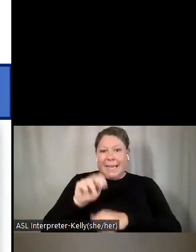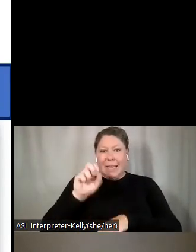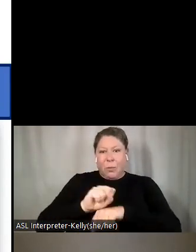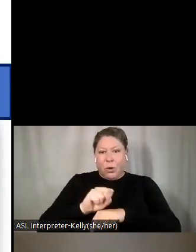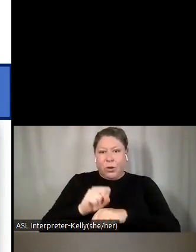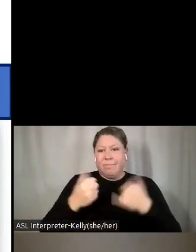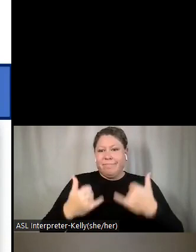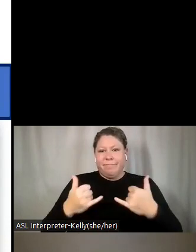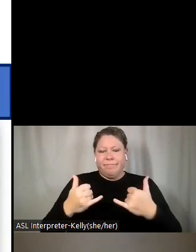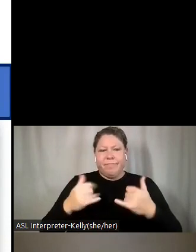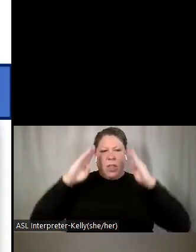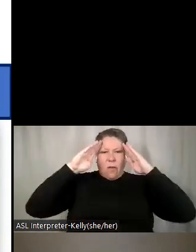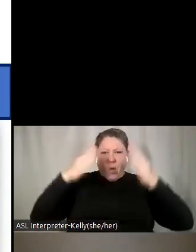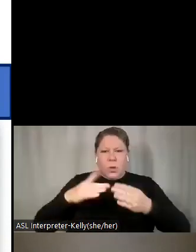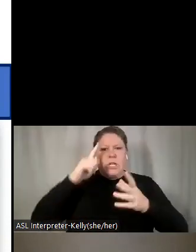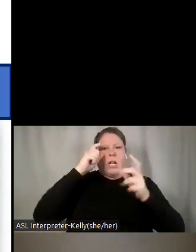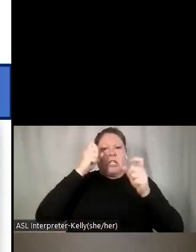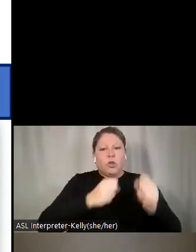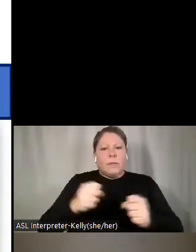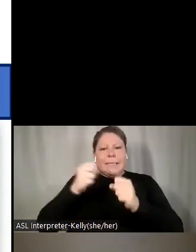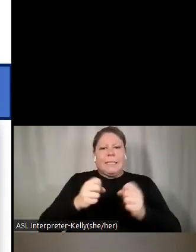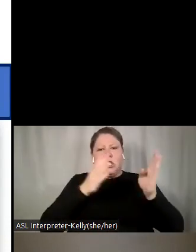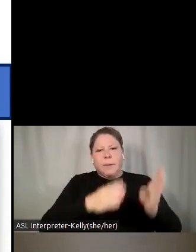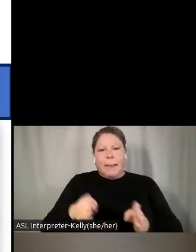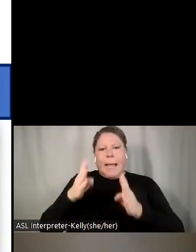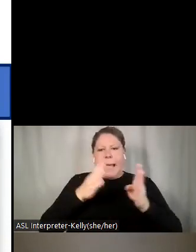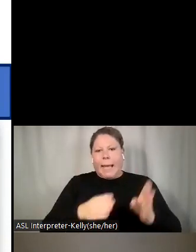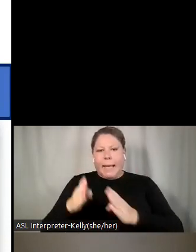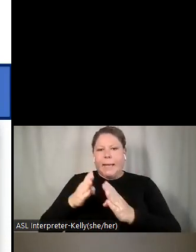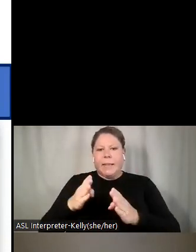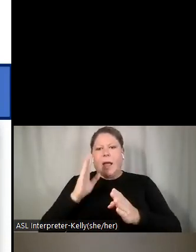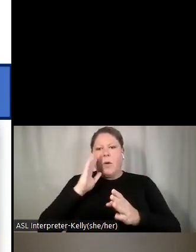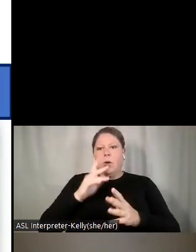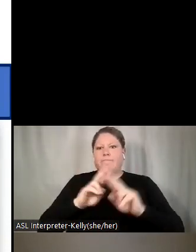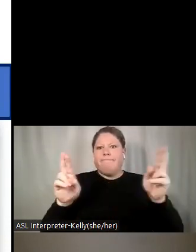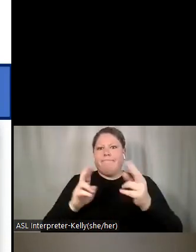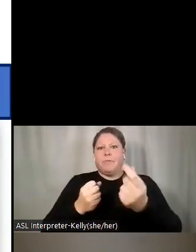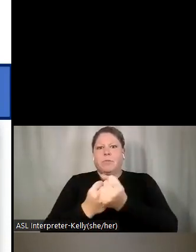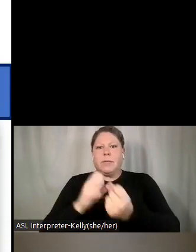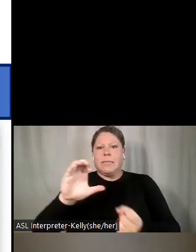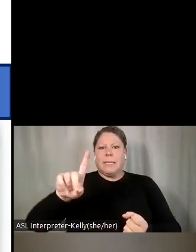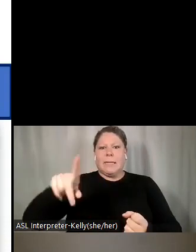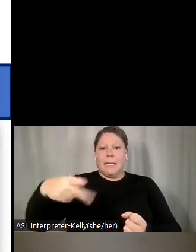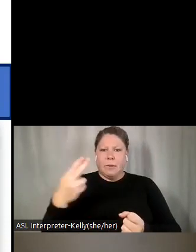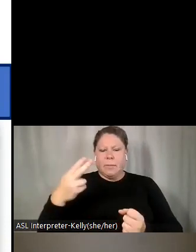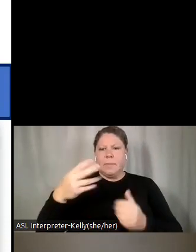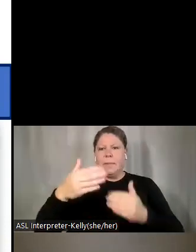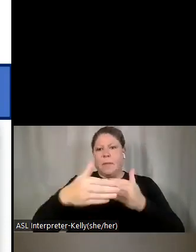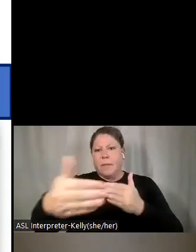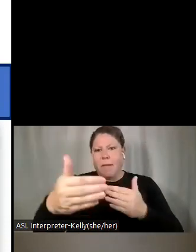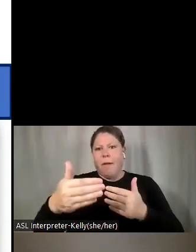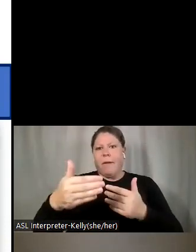these types of strategic initiatives that support CDPH's transition to become a healing and learning